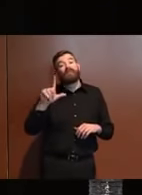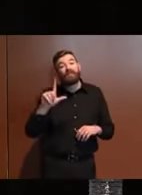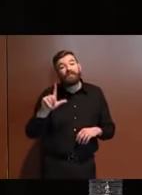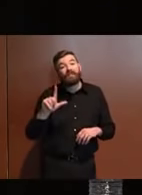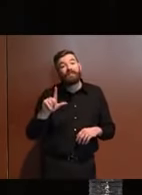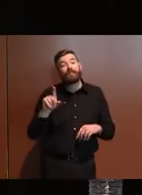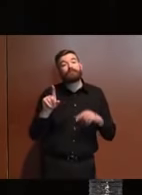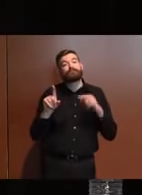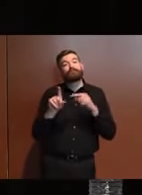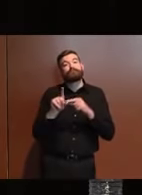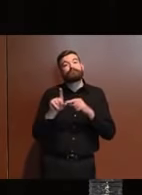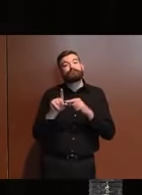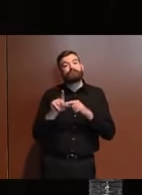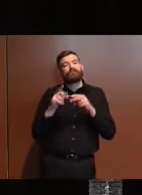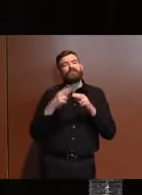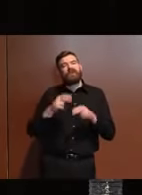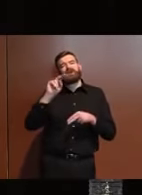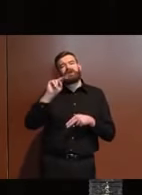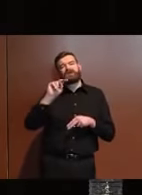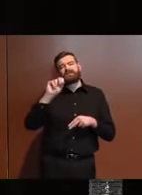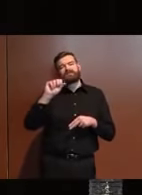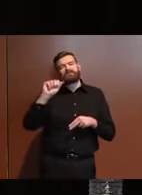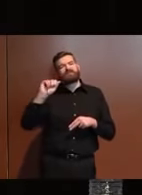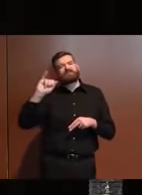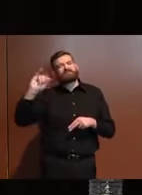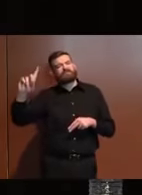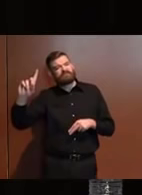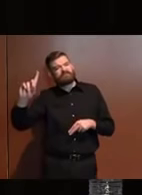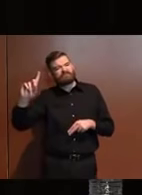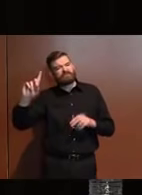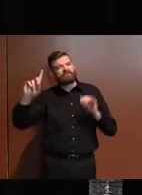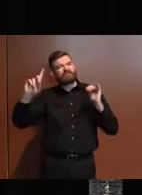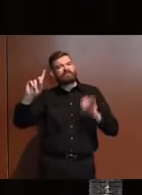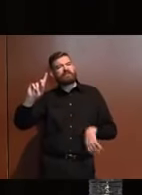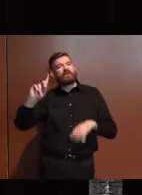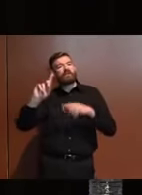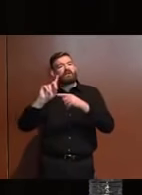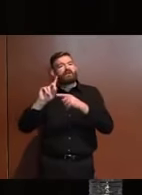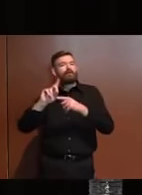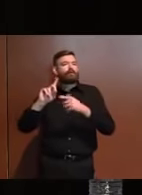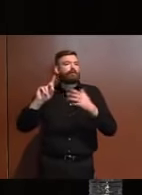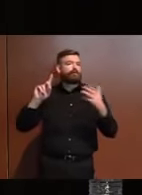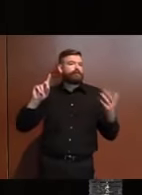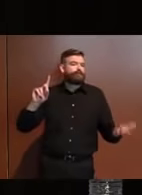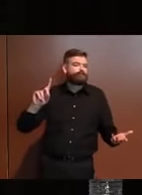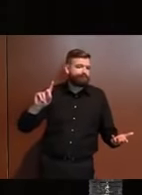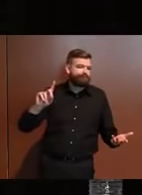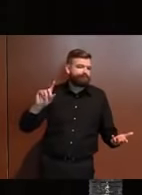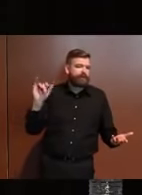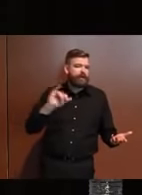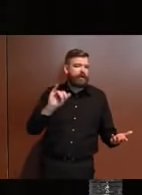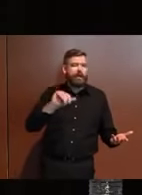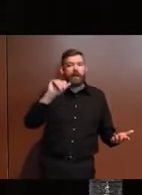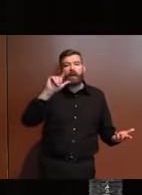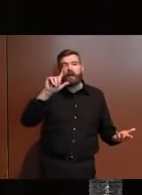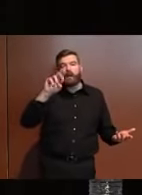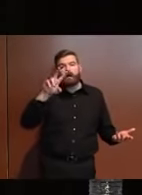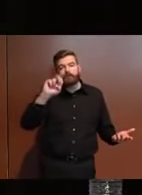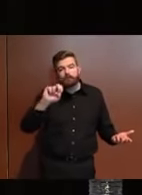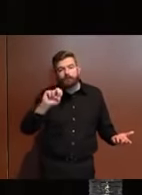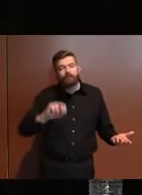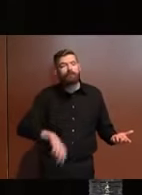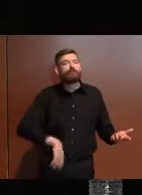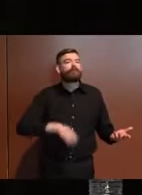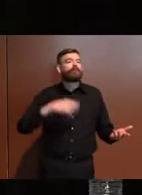as nonsteroidal anti-inflammatory drugs, which include other medicines. Such brand names such as Aleve is in there as